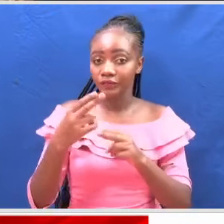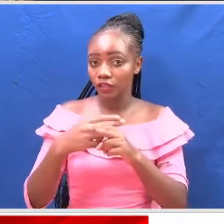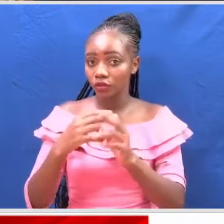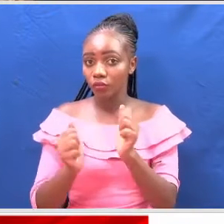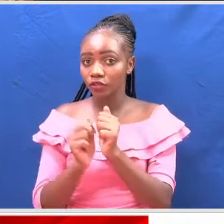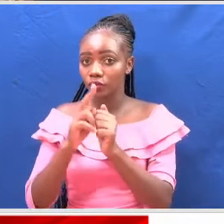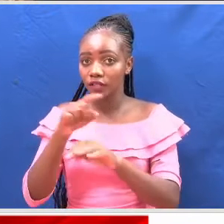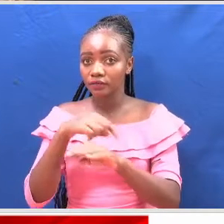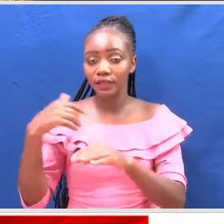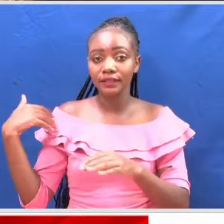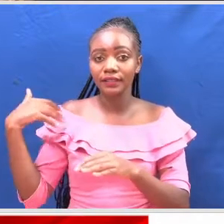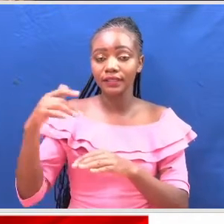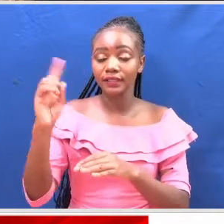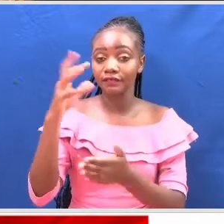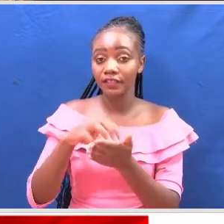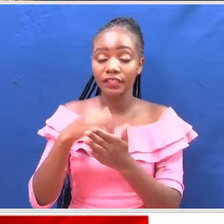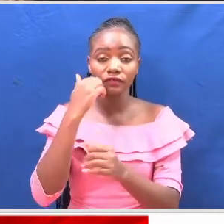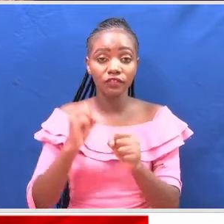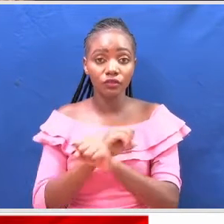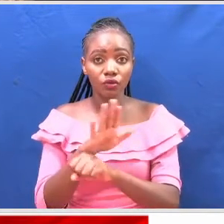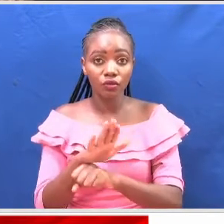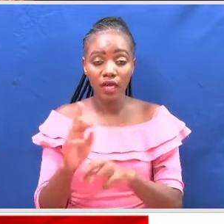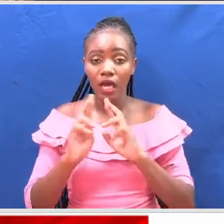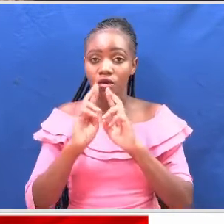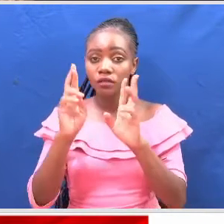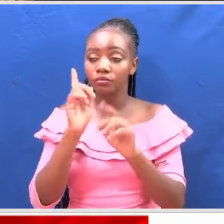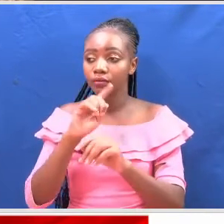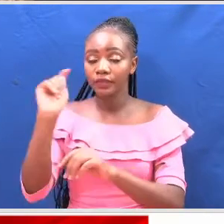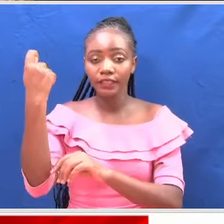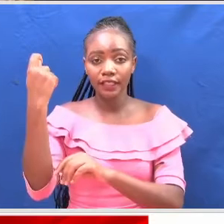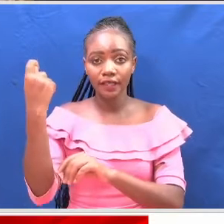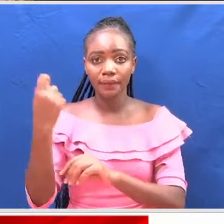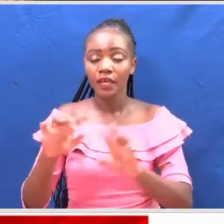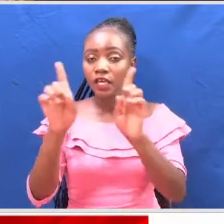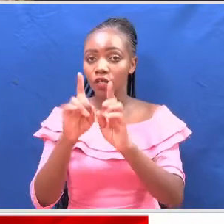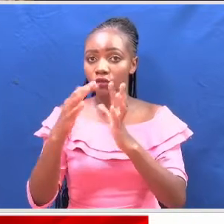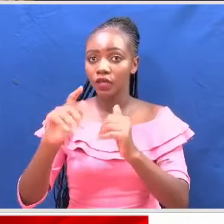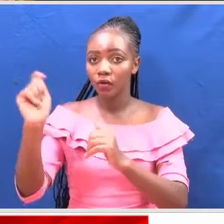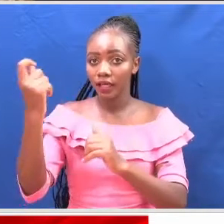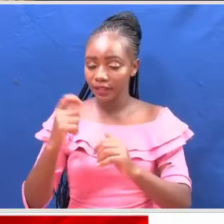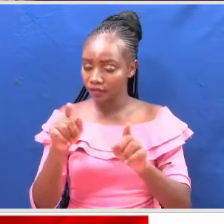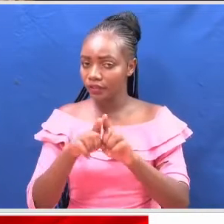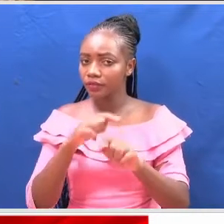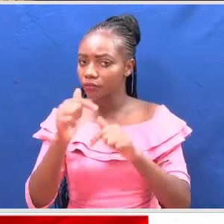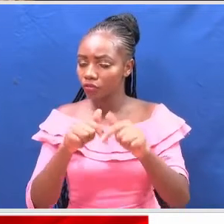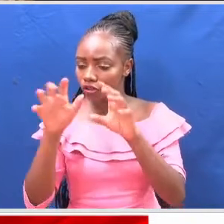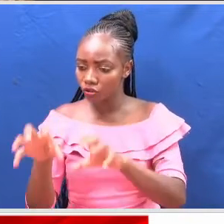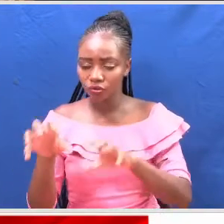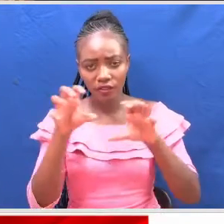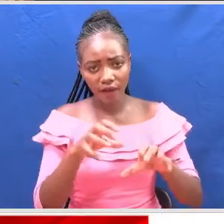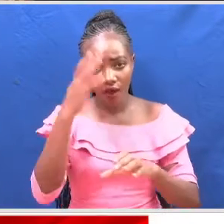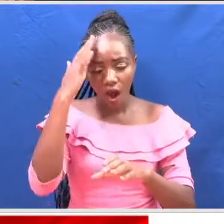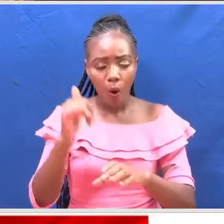12 months since the first case of COVID-19 was reported in the country, and Kenya still suffers the harsh